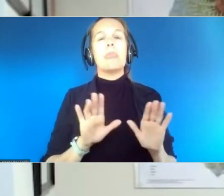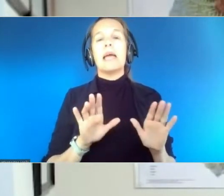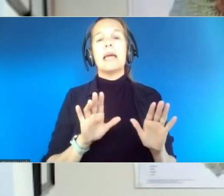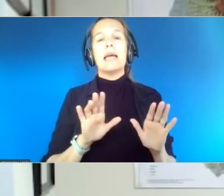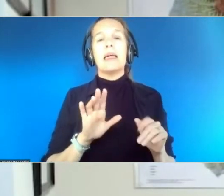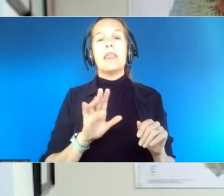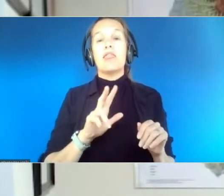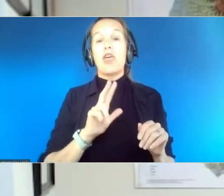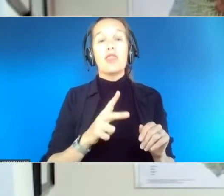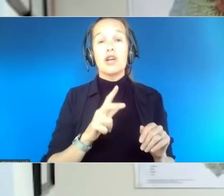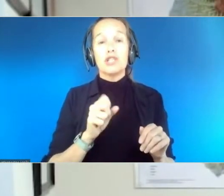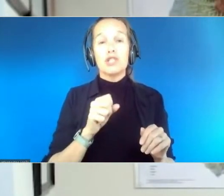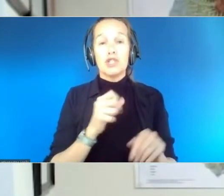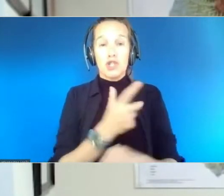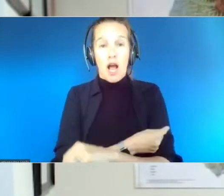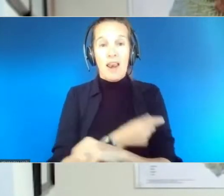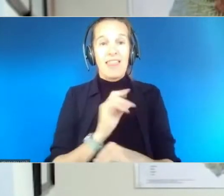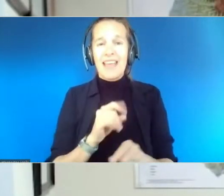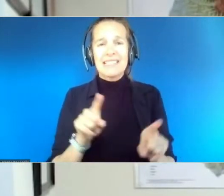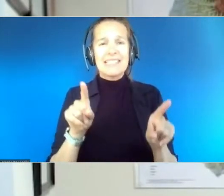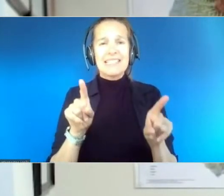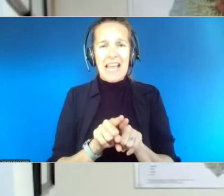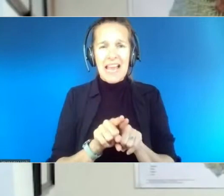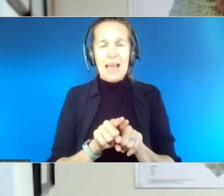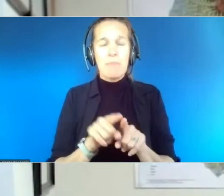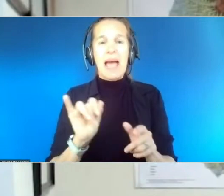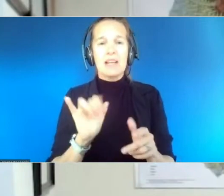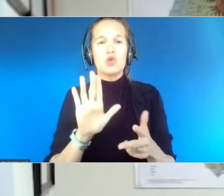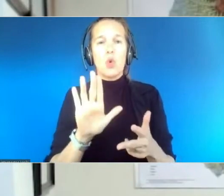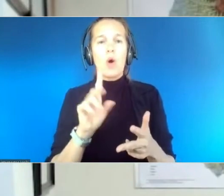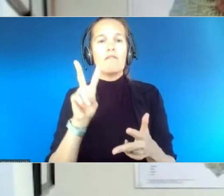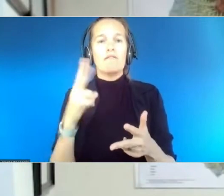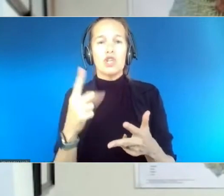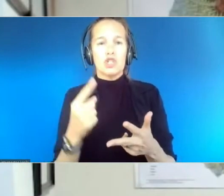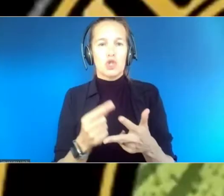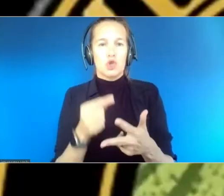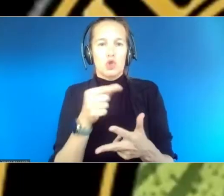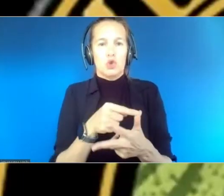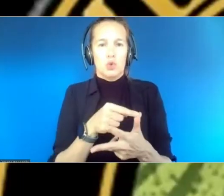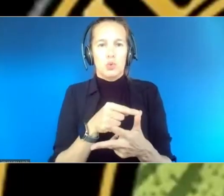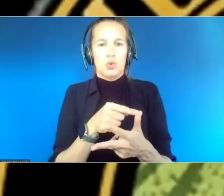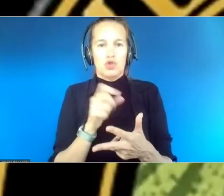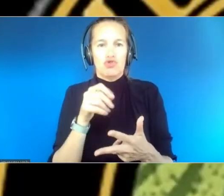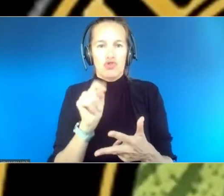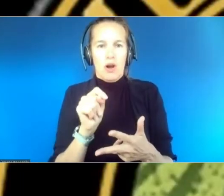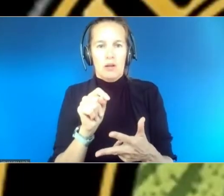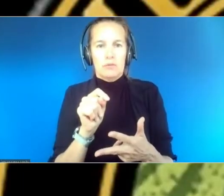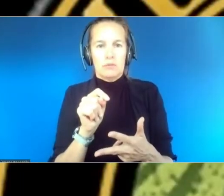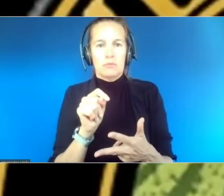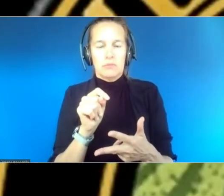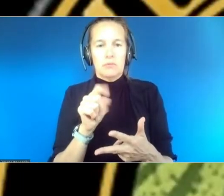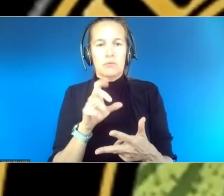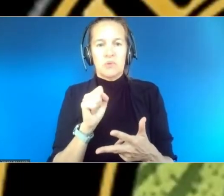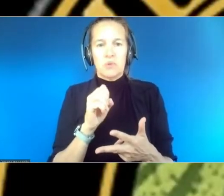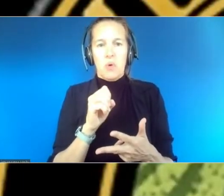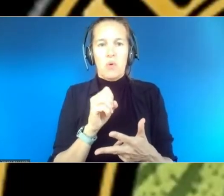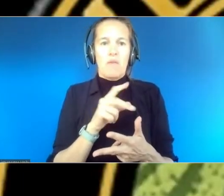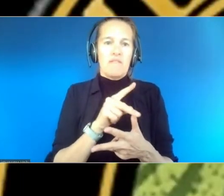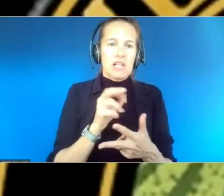exact vaccine as the first 2 shots would have been for the mRNA